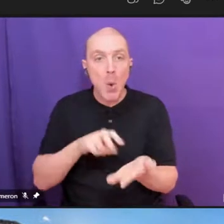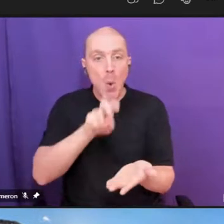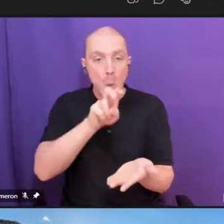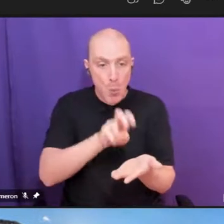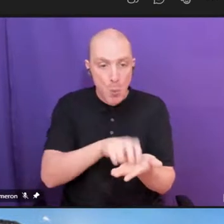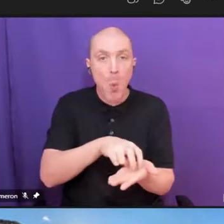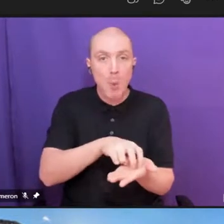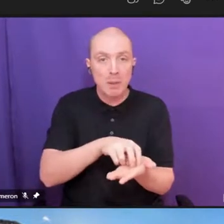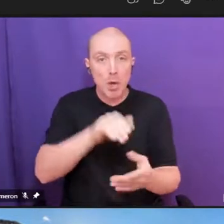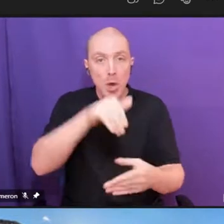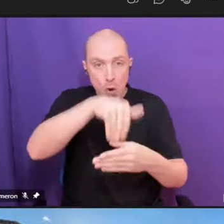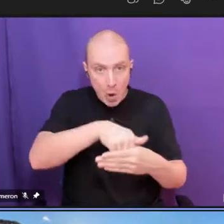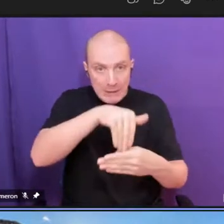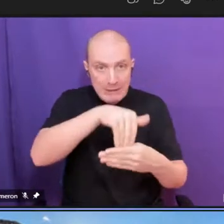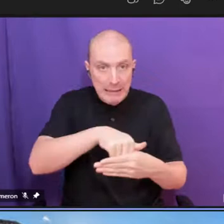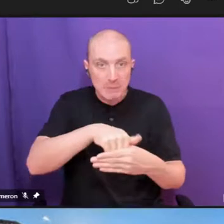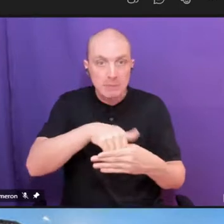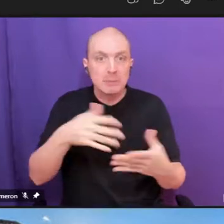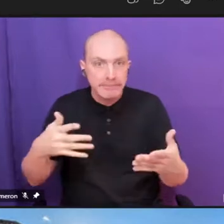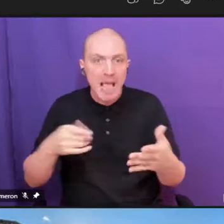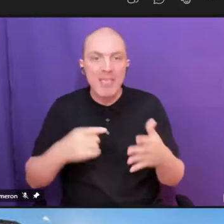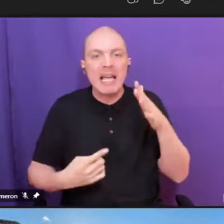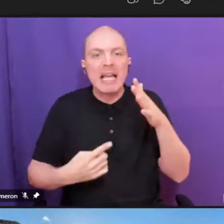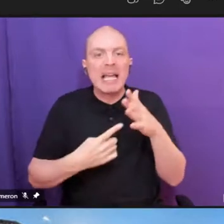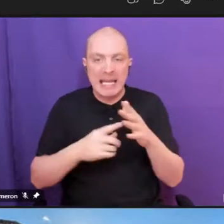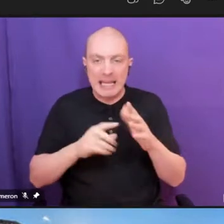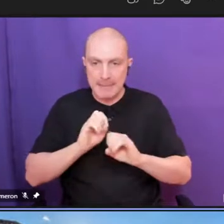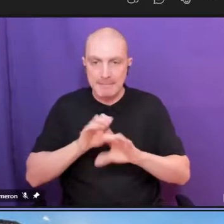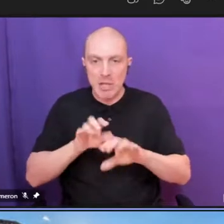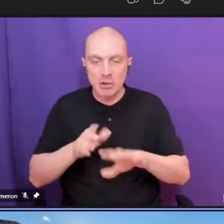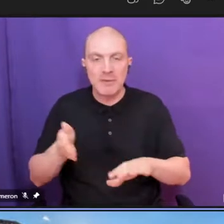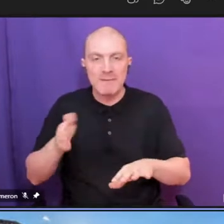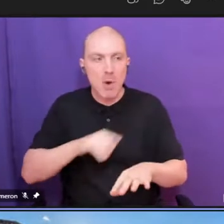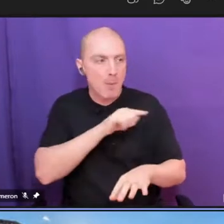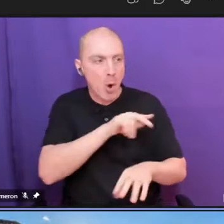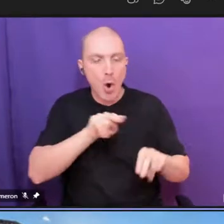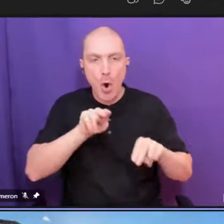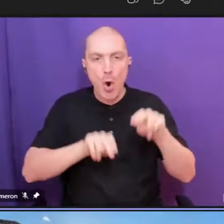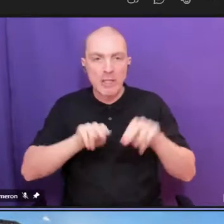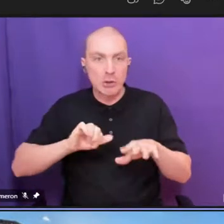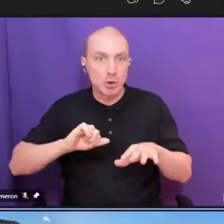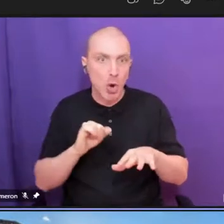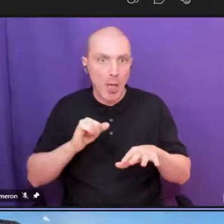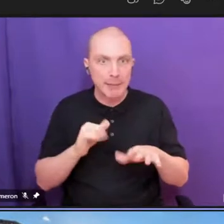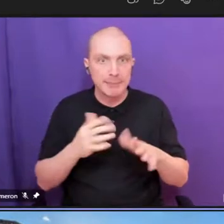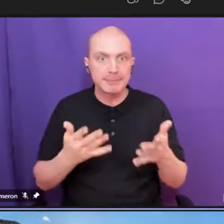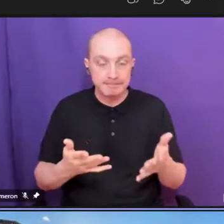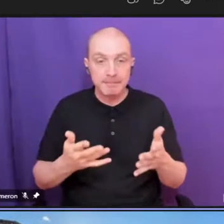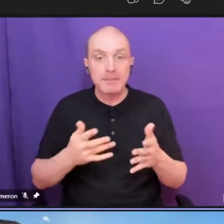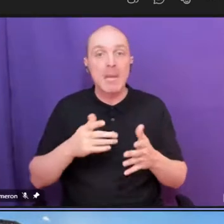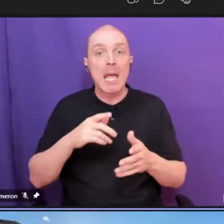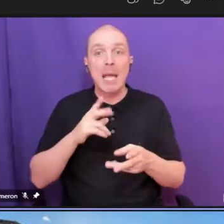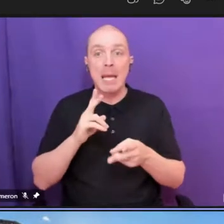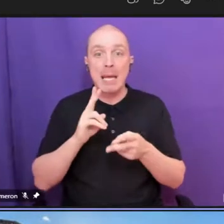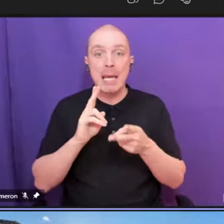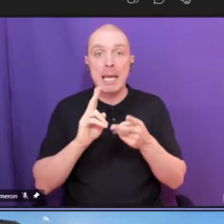Audit Scotland have given us. Happy to take any questions, of course. Thank you, Tom. Have we any questions?